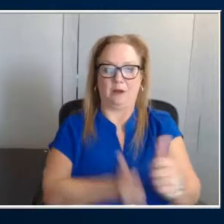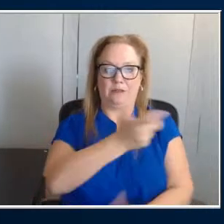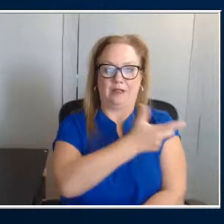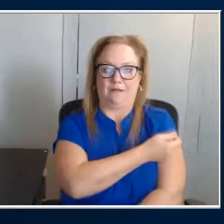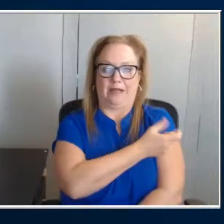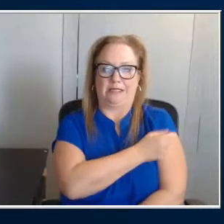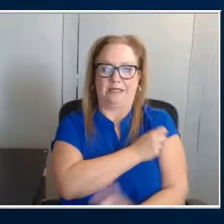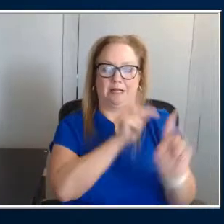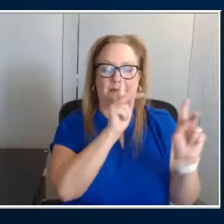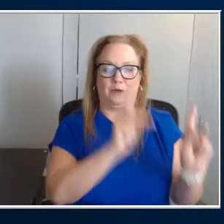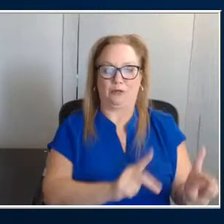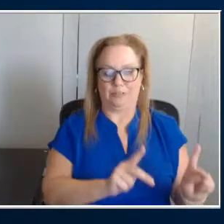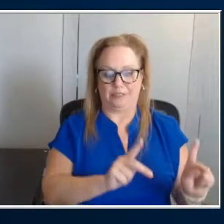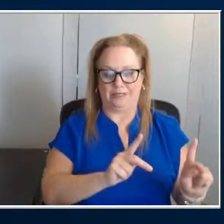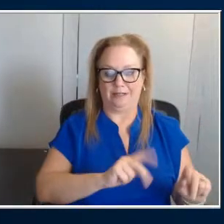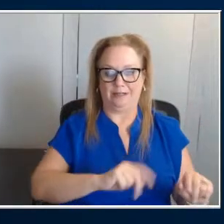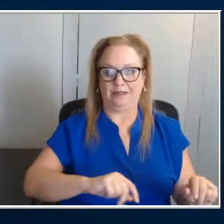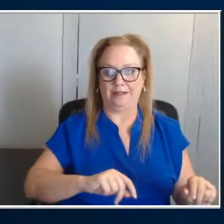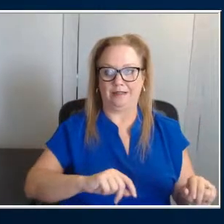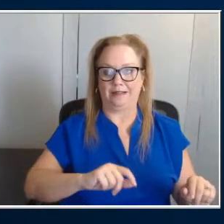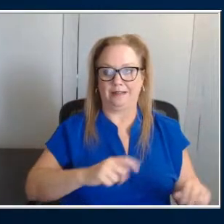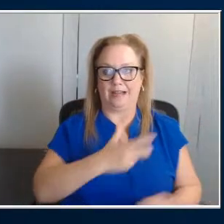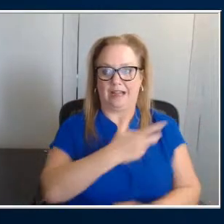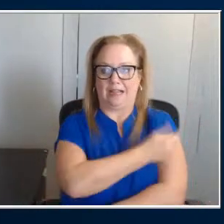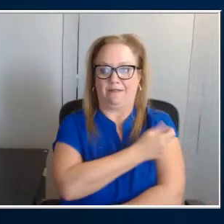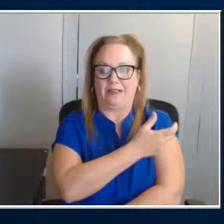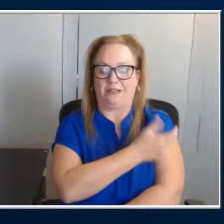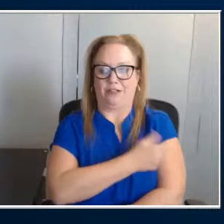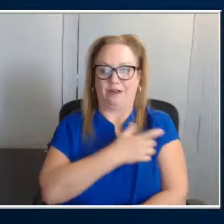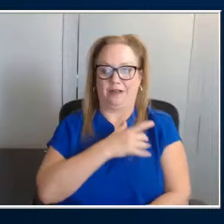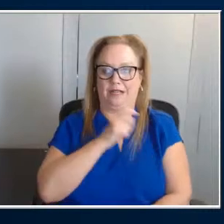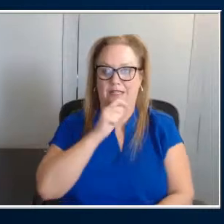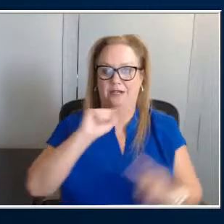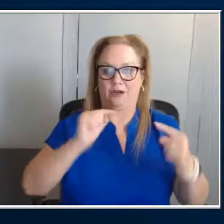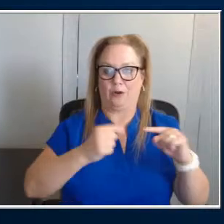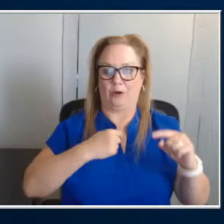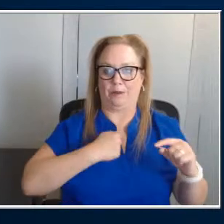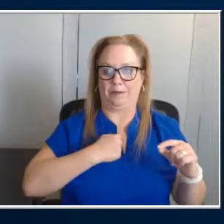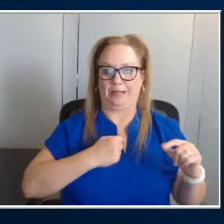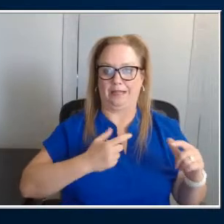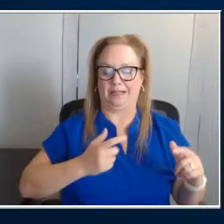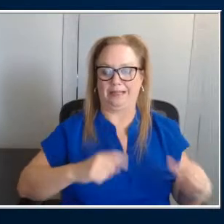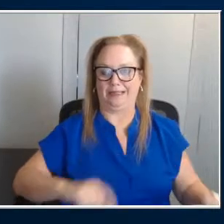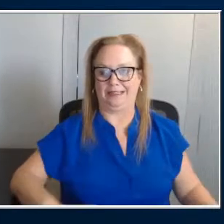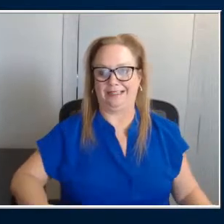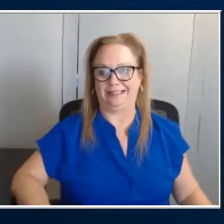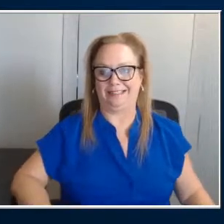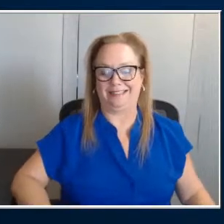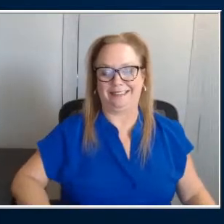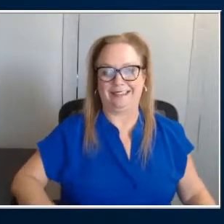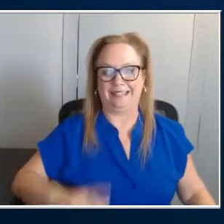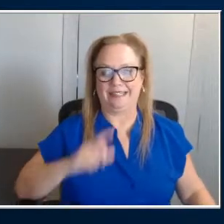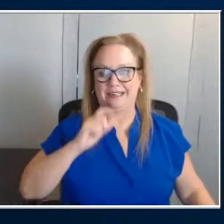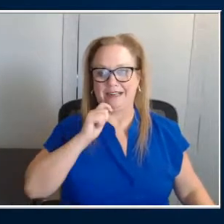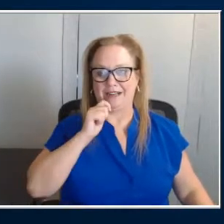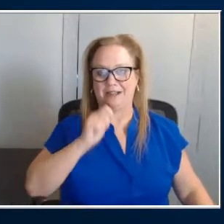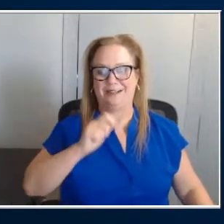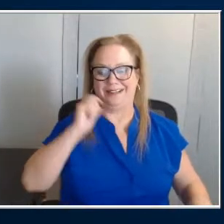he's proof that megavax works. I did like getting my vaccination. I don't think it hurt me at all. Has it? I don't know. No, I Maybe it think has. you're more handsome than